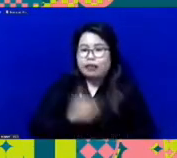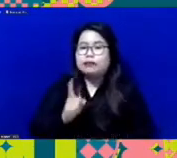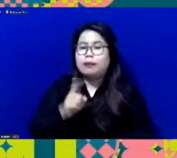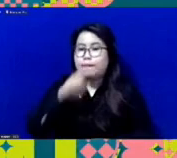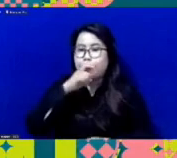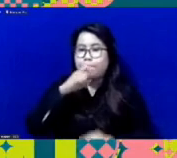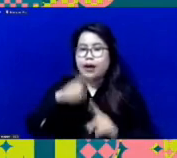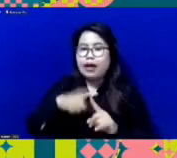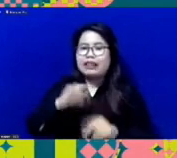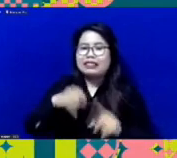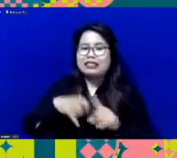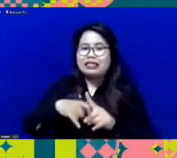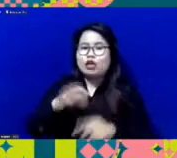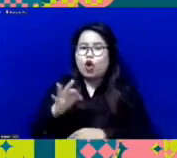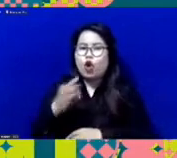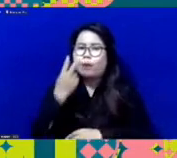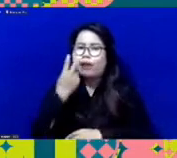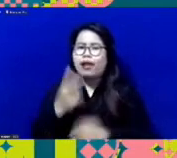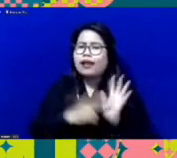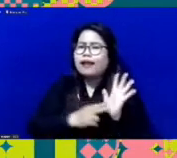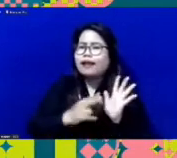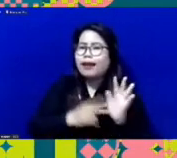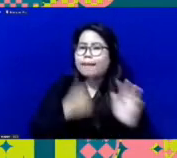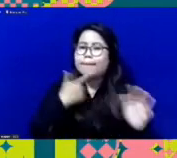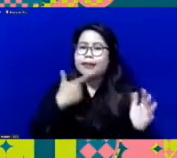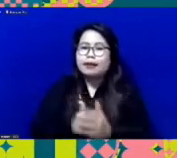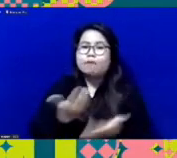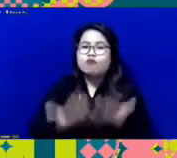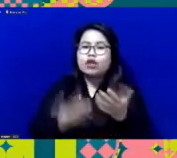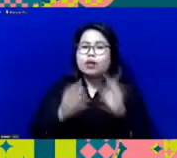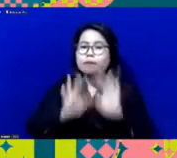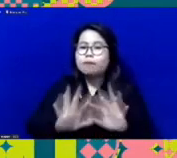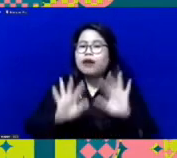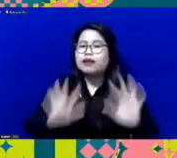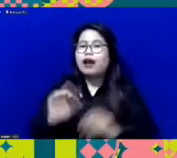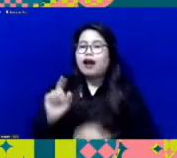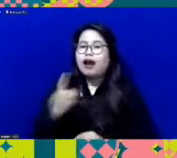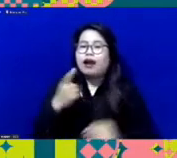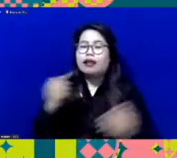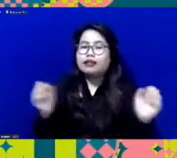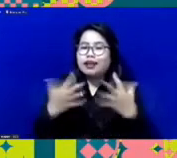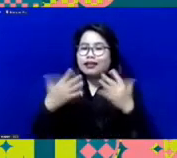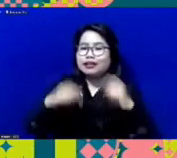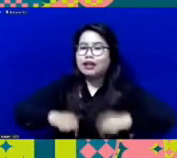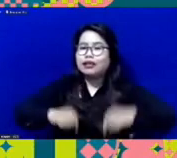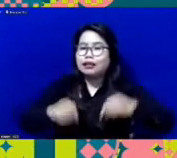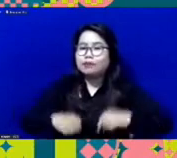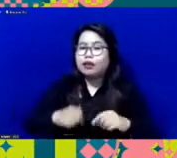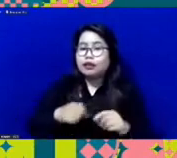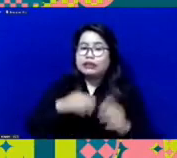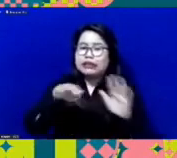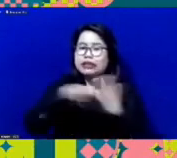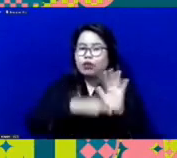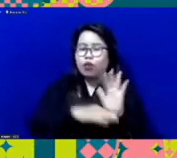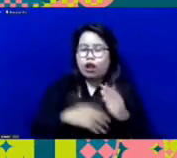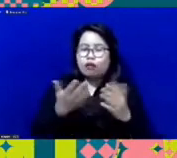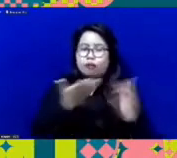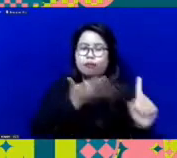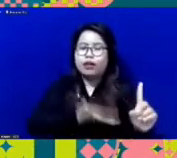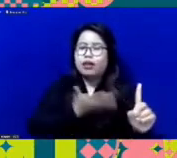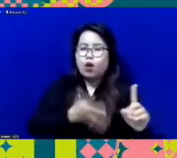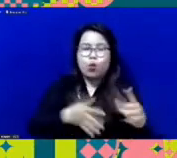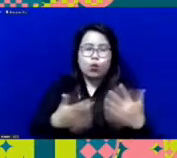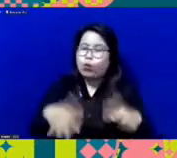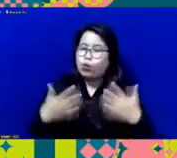there is so much else happening at the moment and his schedule is super packed, he's come here especially to